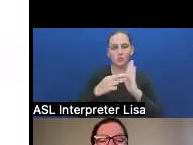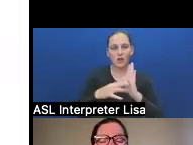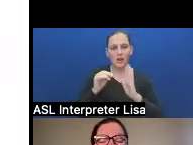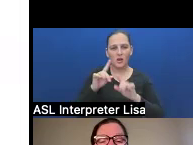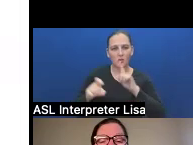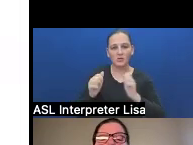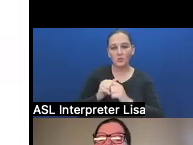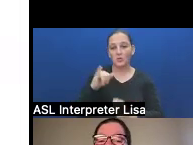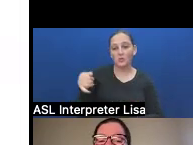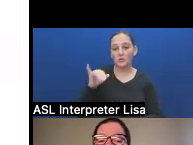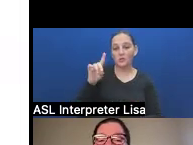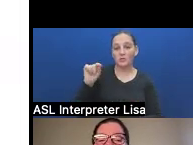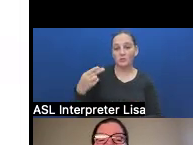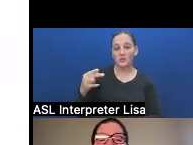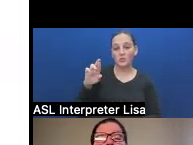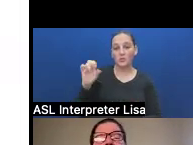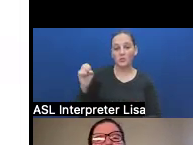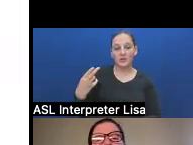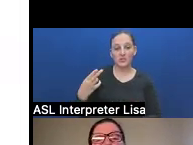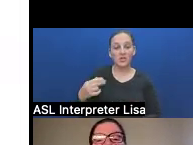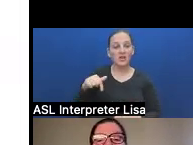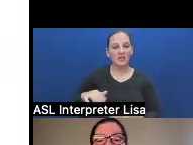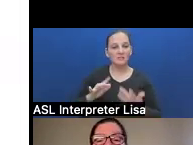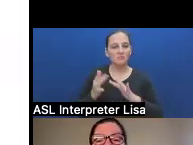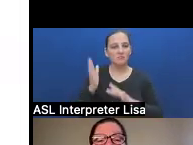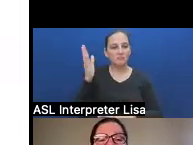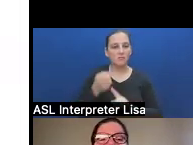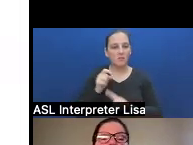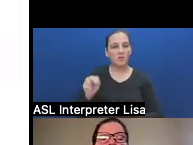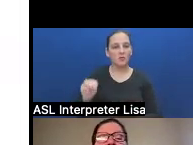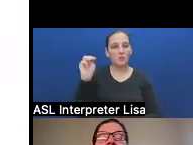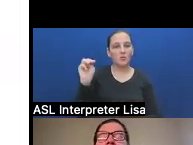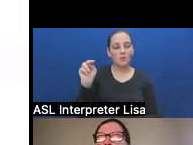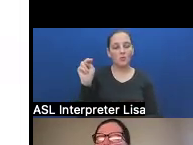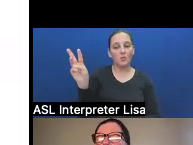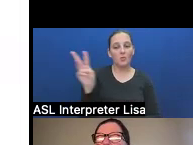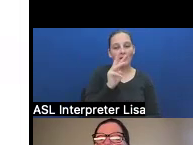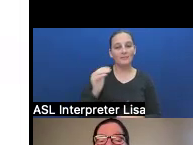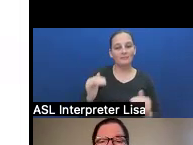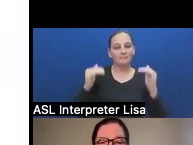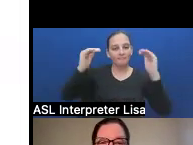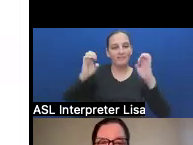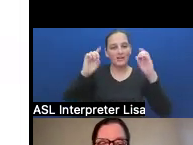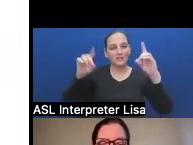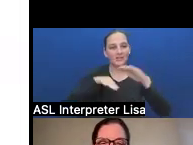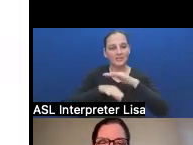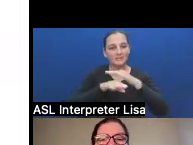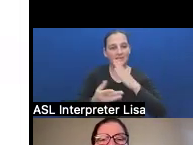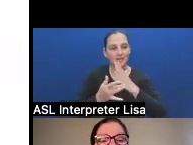Risch. This webinar is made available by the Northwest Higher Education Accessibility Technology